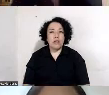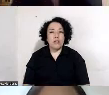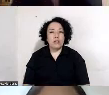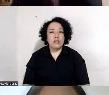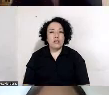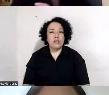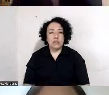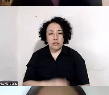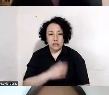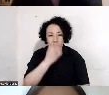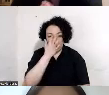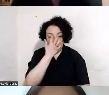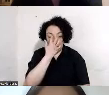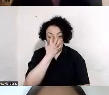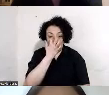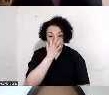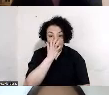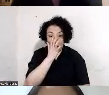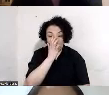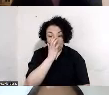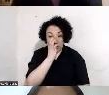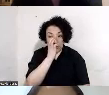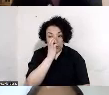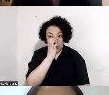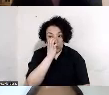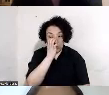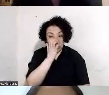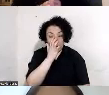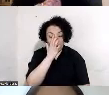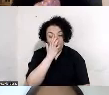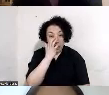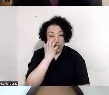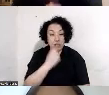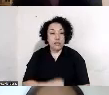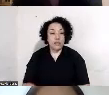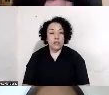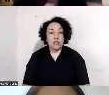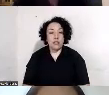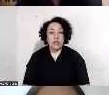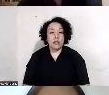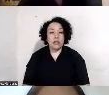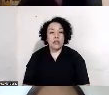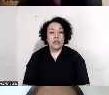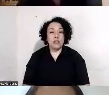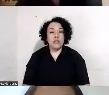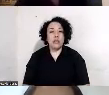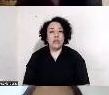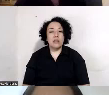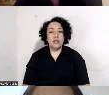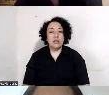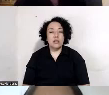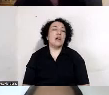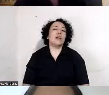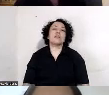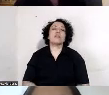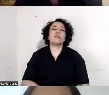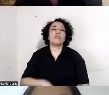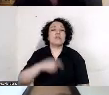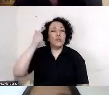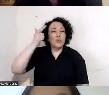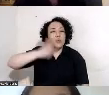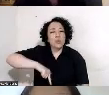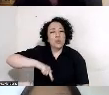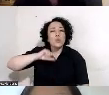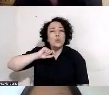activities in areas of interest. These things made a very, very big positive difference. E mais uma vez, estamos falando